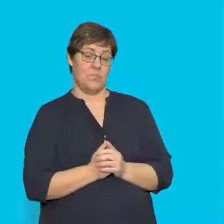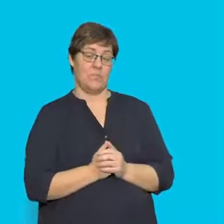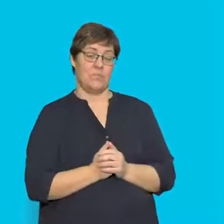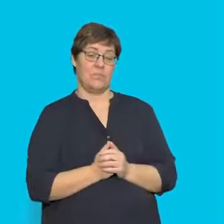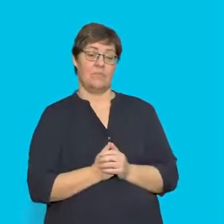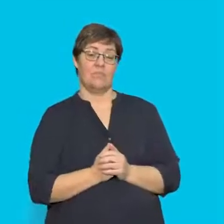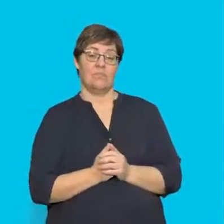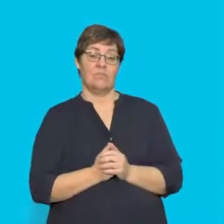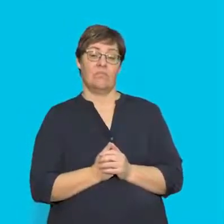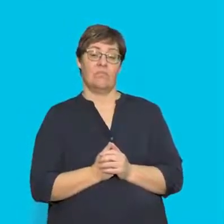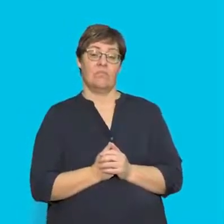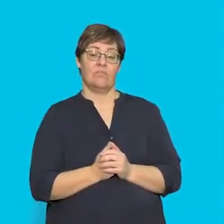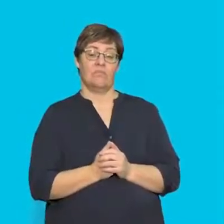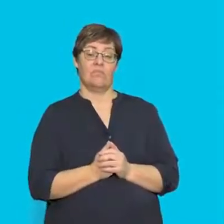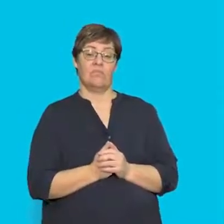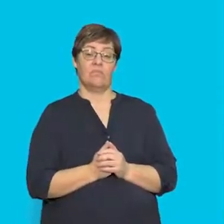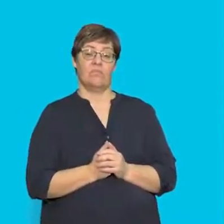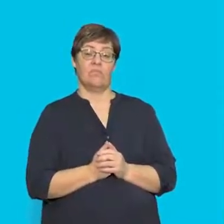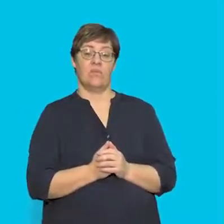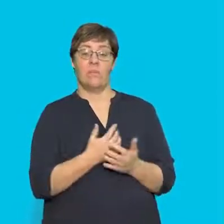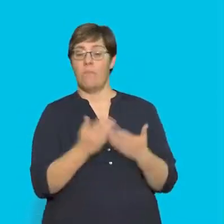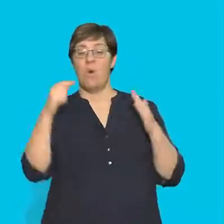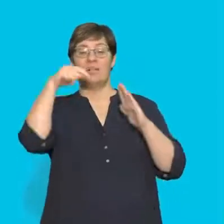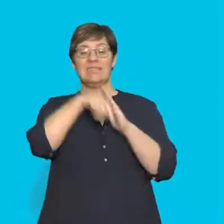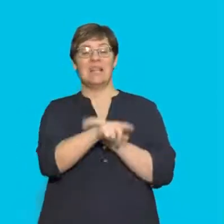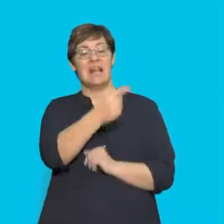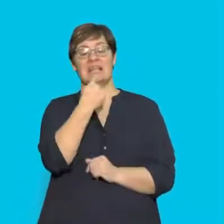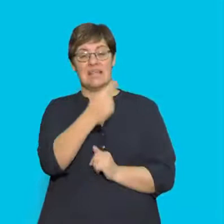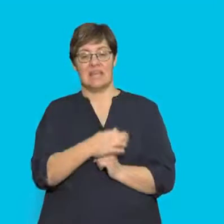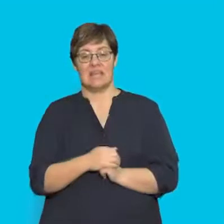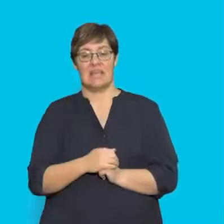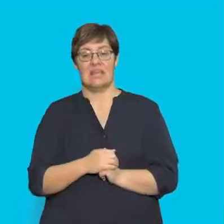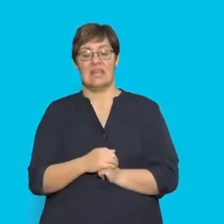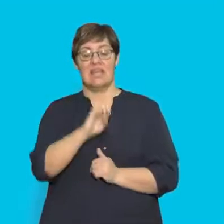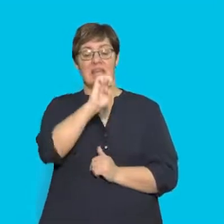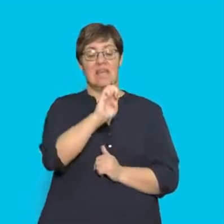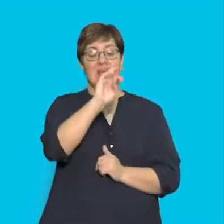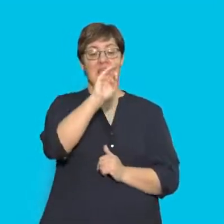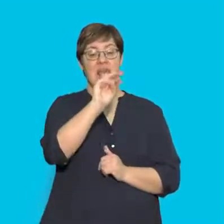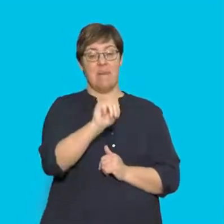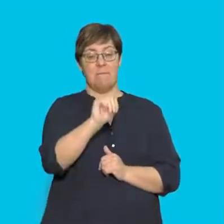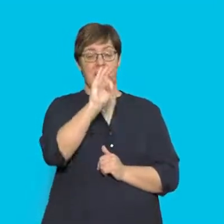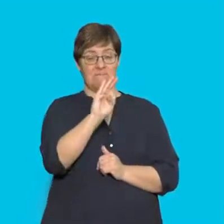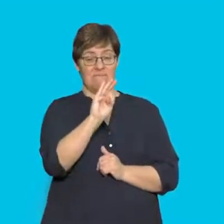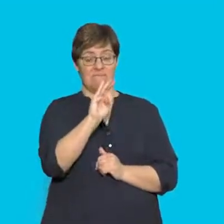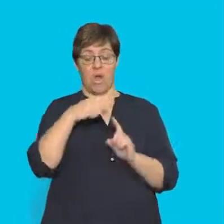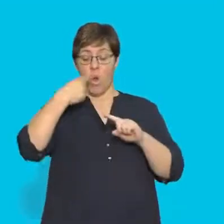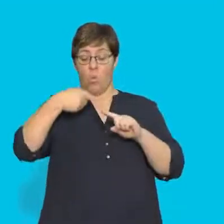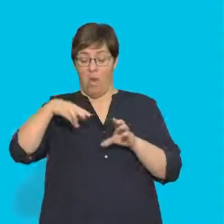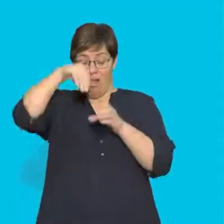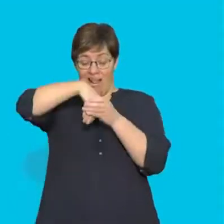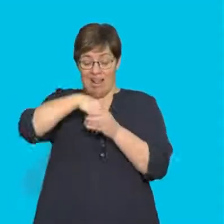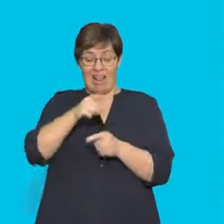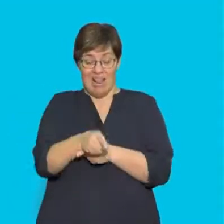in a more detailed way, he says that the EMF induced in a coil opposes